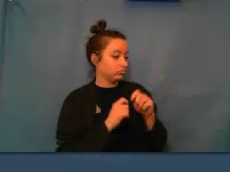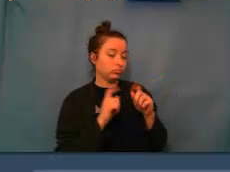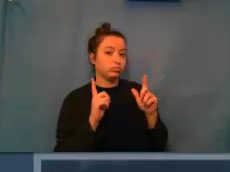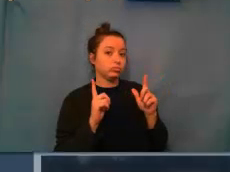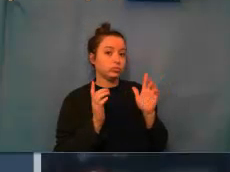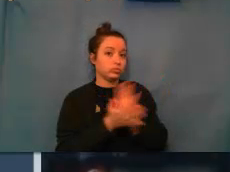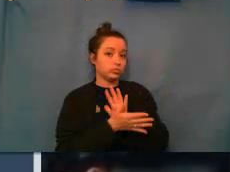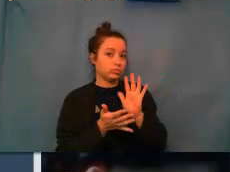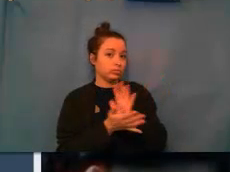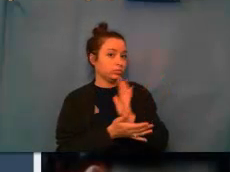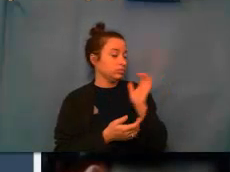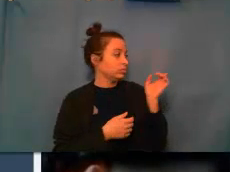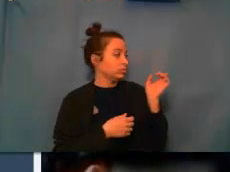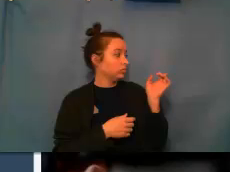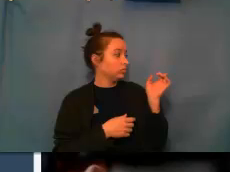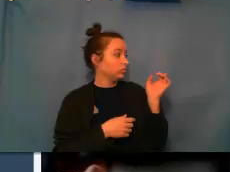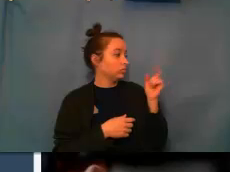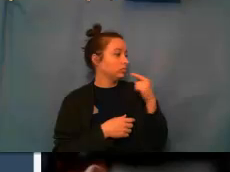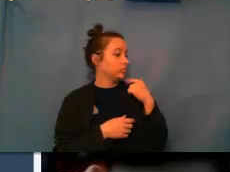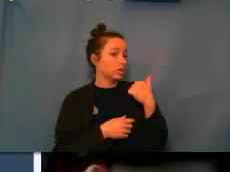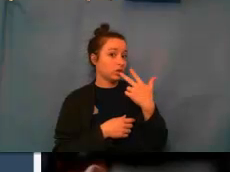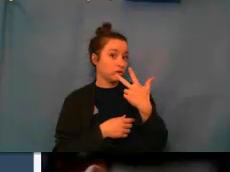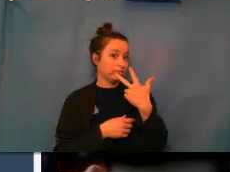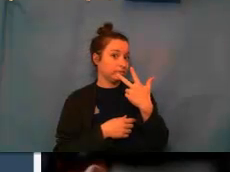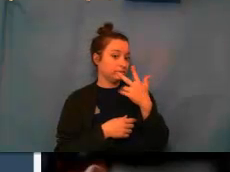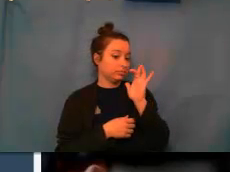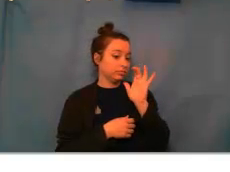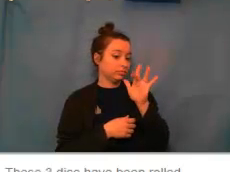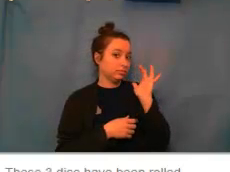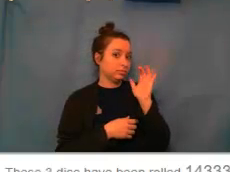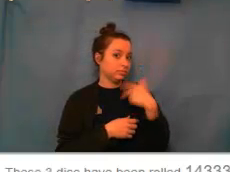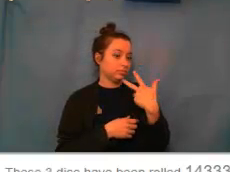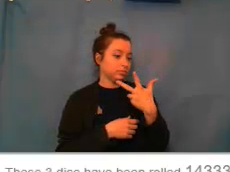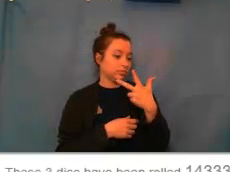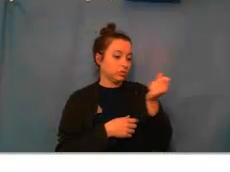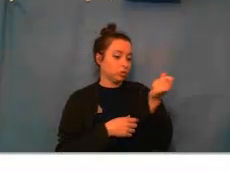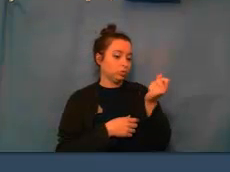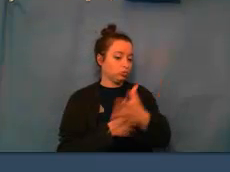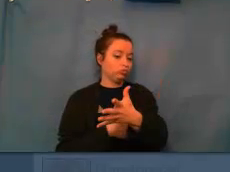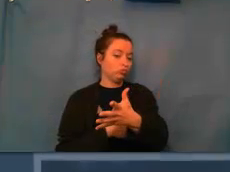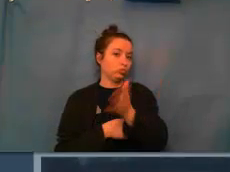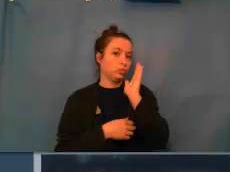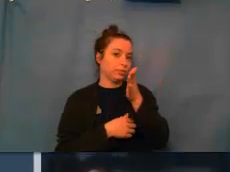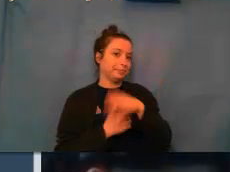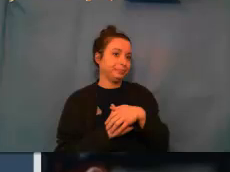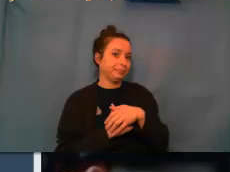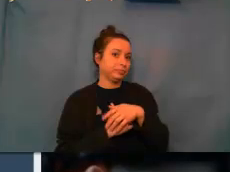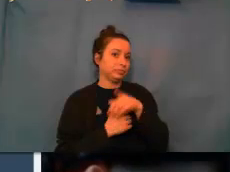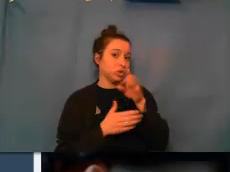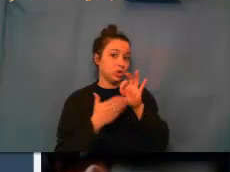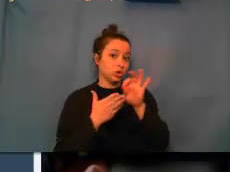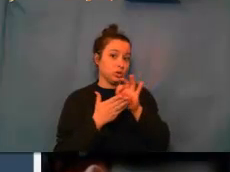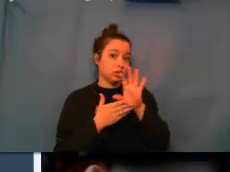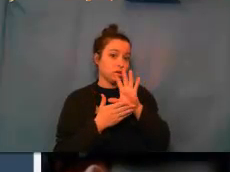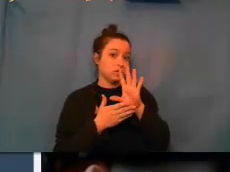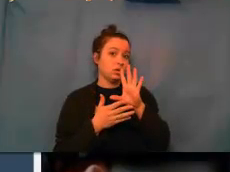page that says 3. It has 3 dice. So when you click on it, it's going to roll them. And you count the number